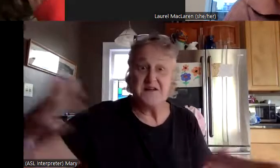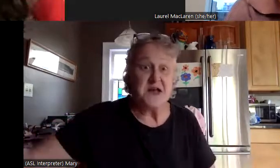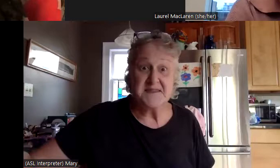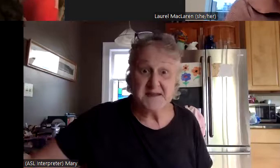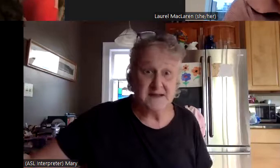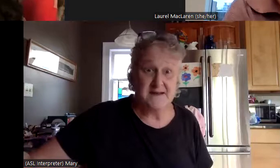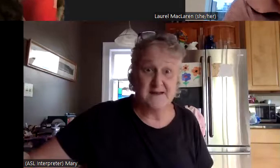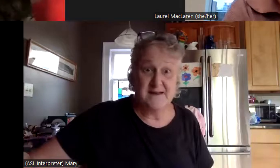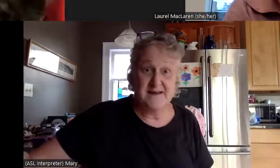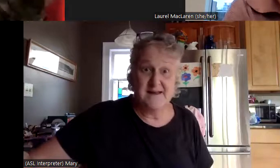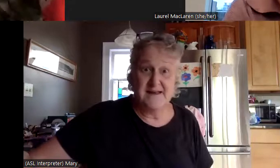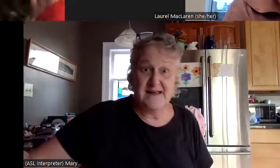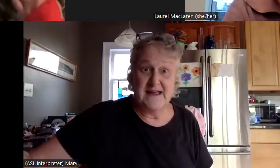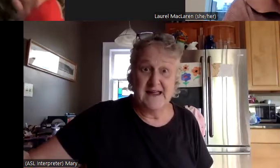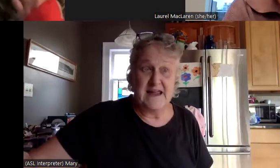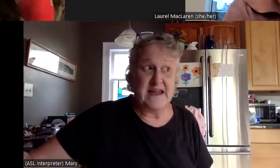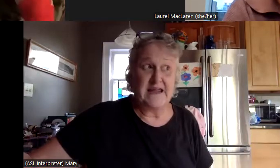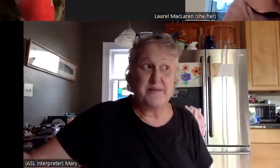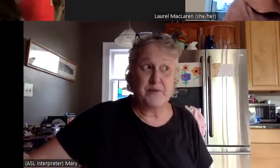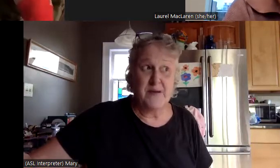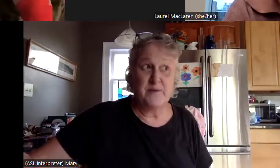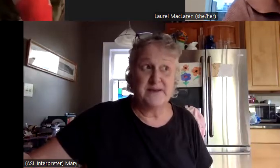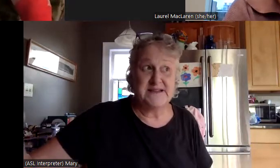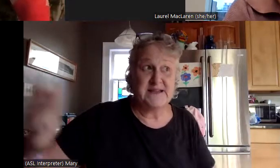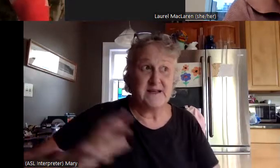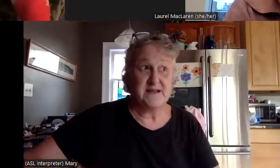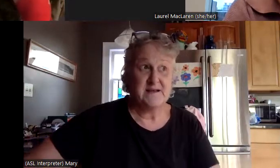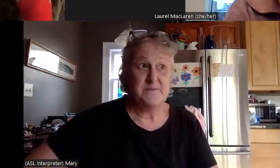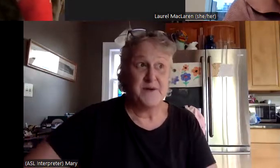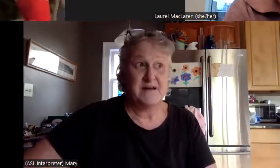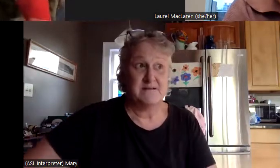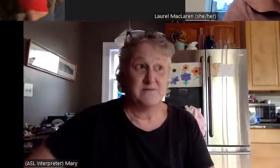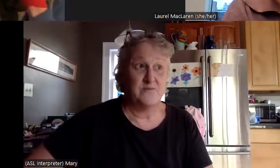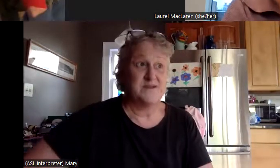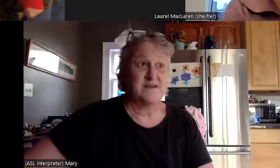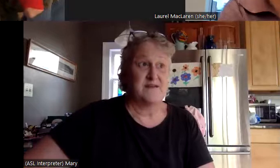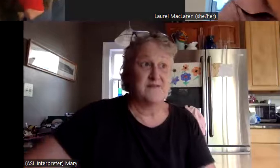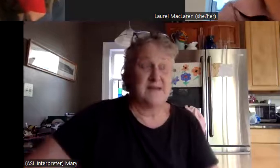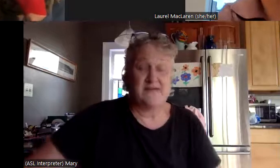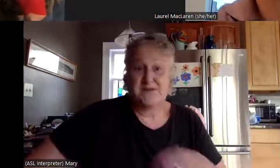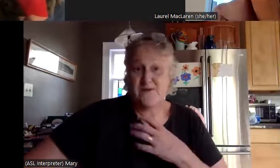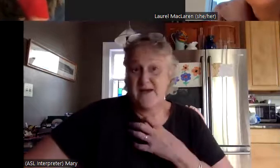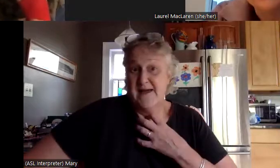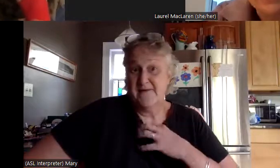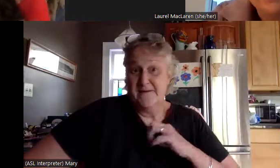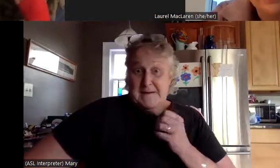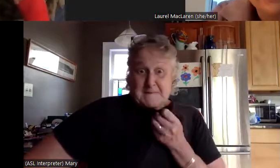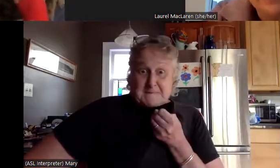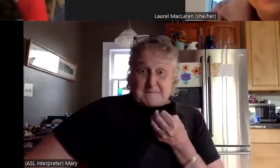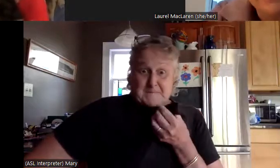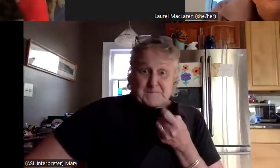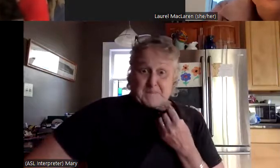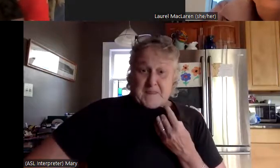not there, nothing. He ate it. He probably did, but was Wait, a enough to snake have him has a survive.